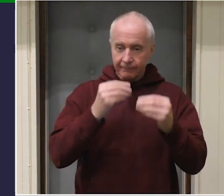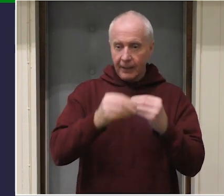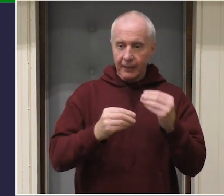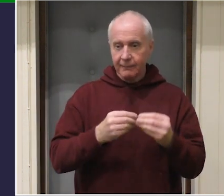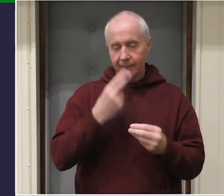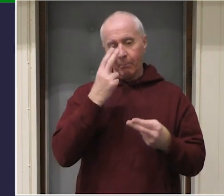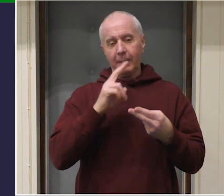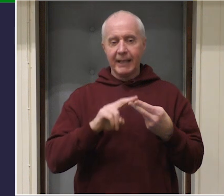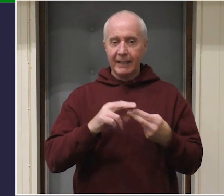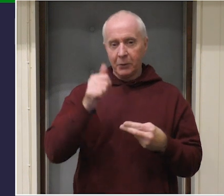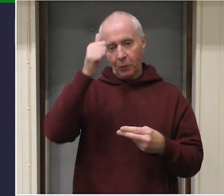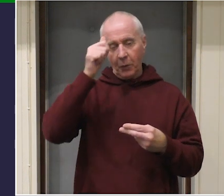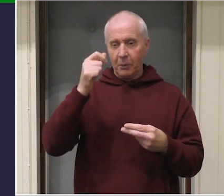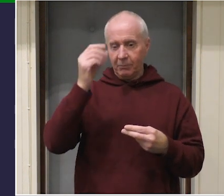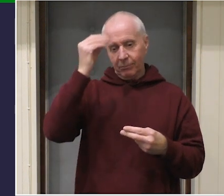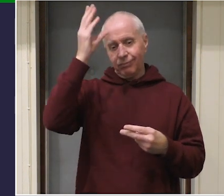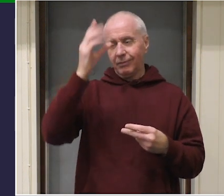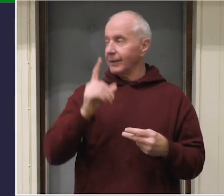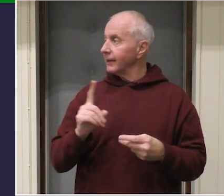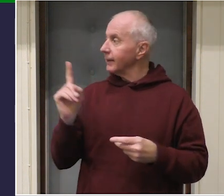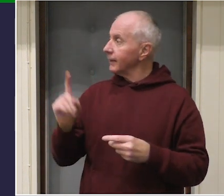doing. The good news is,